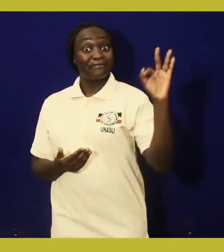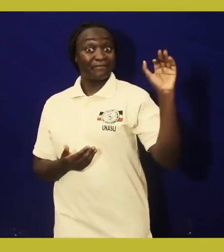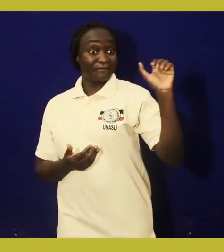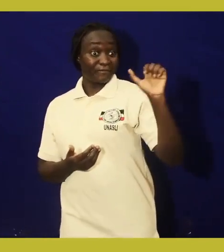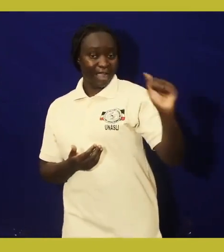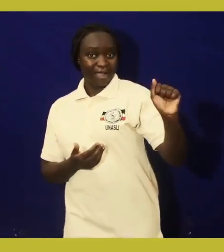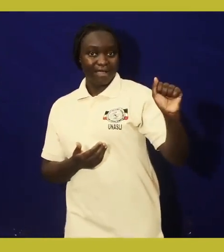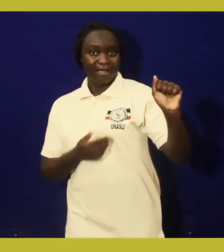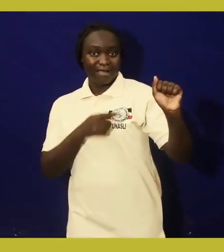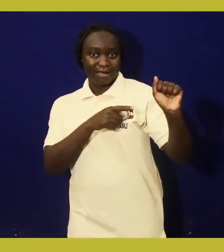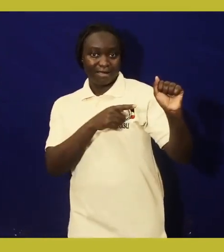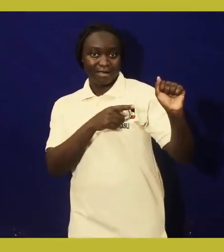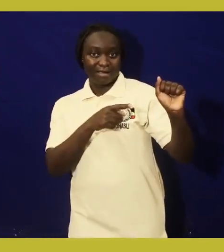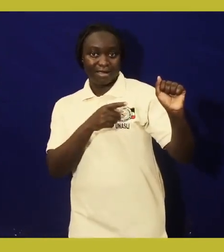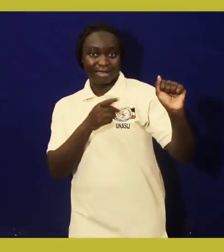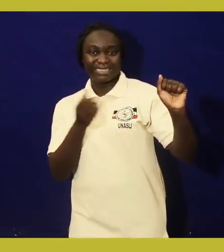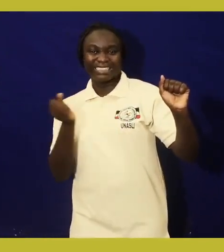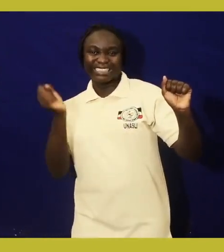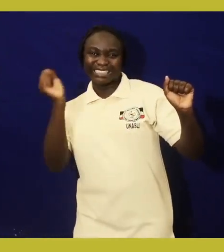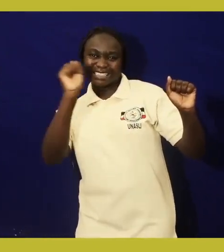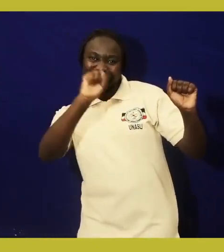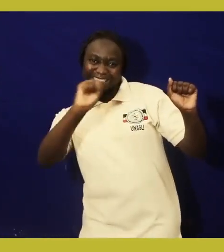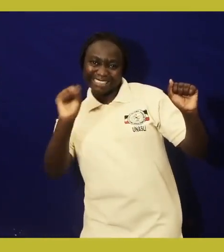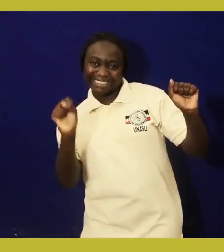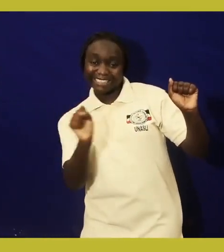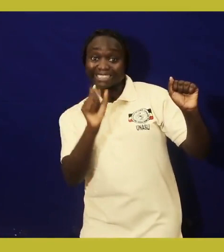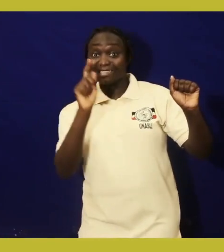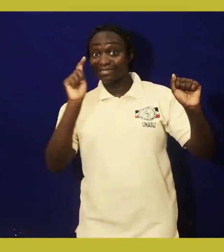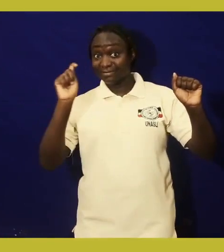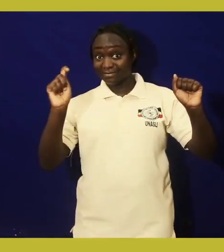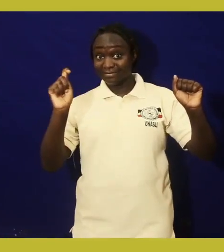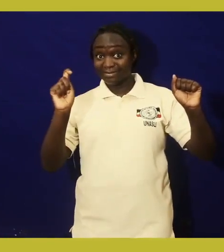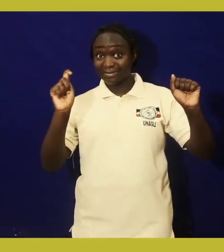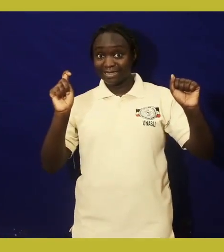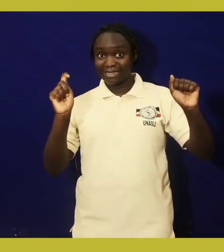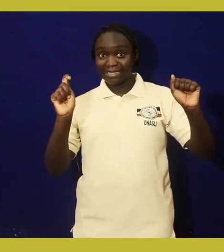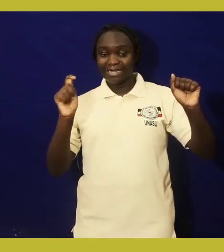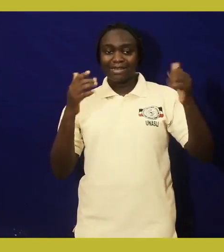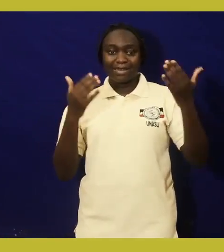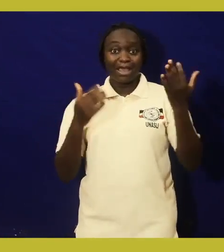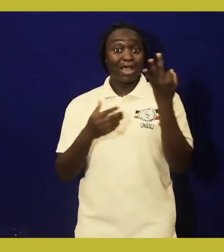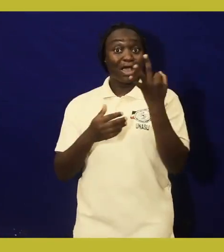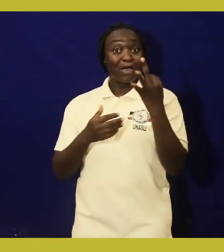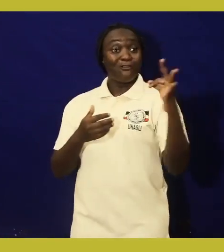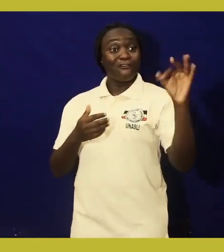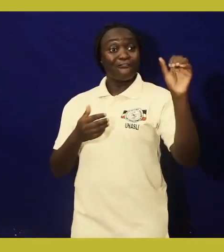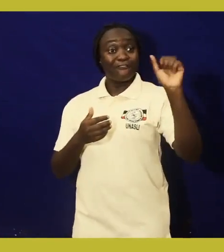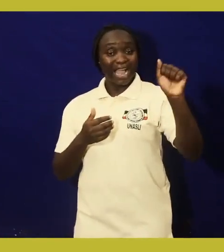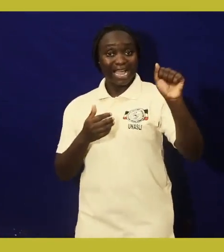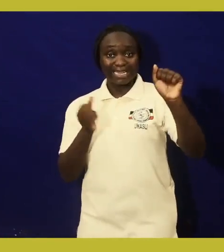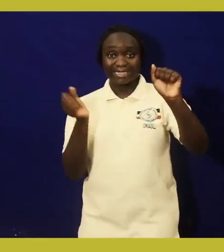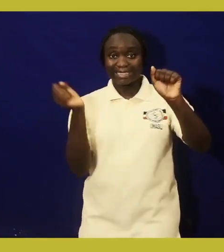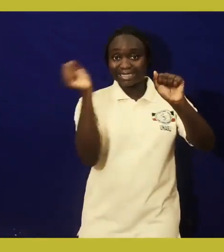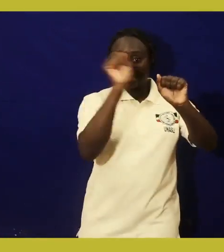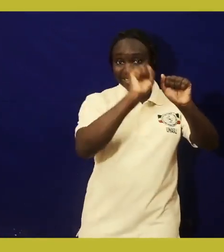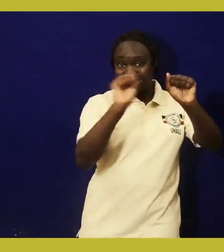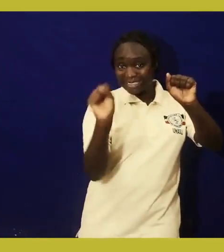fa. Now we have our s, and now it